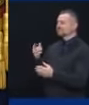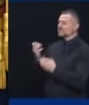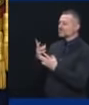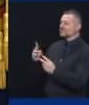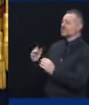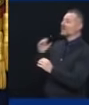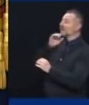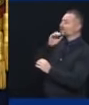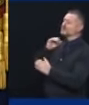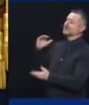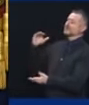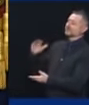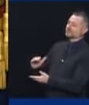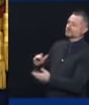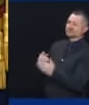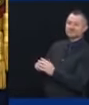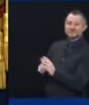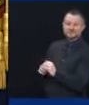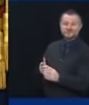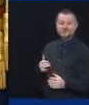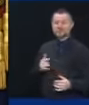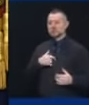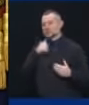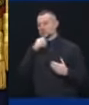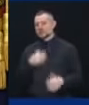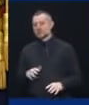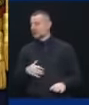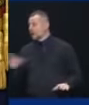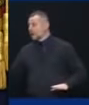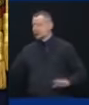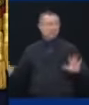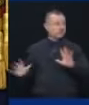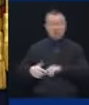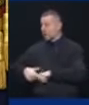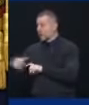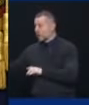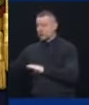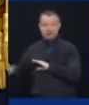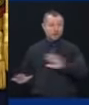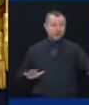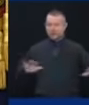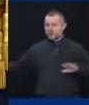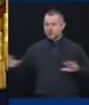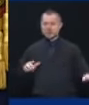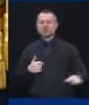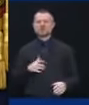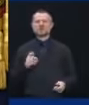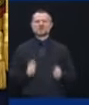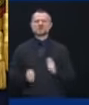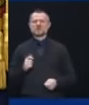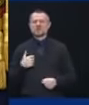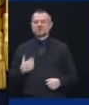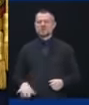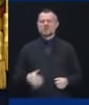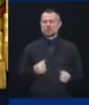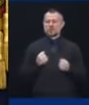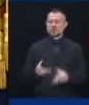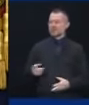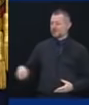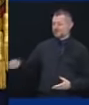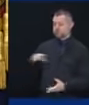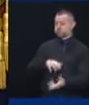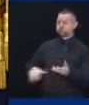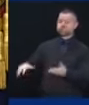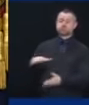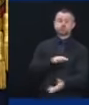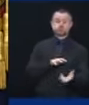we don't have to change advice, and we don't create pandemonium for the scheduling session,